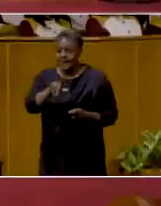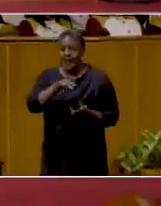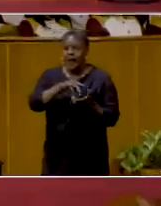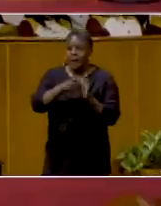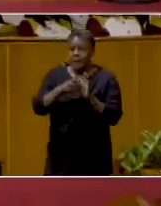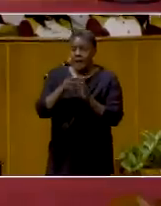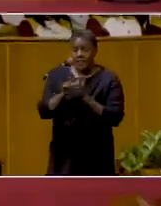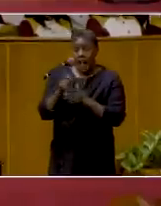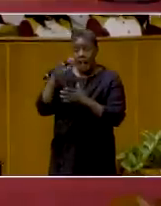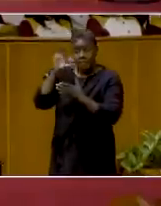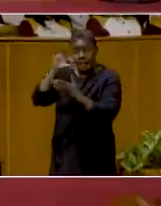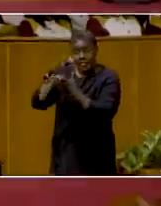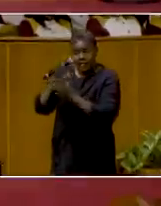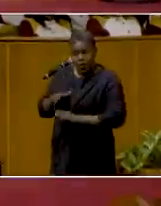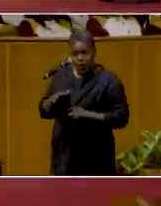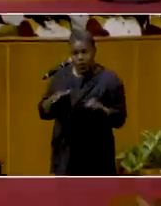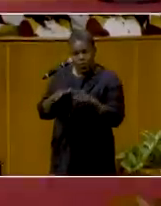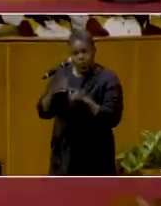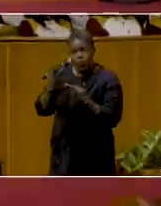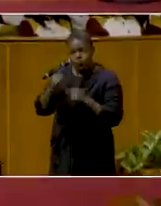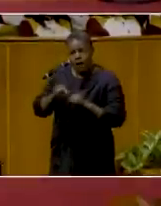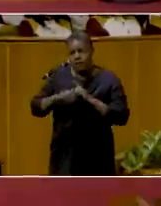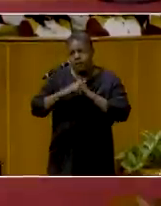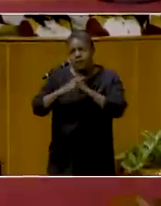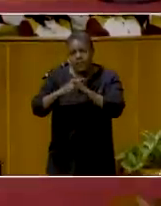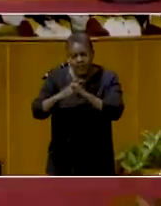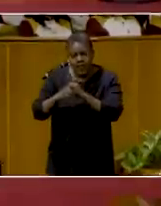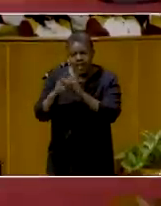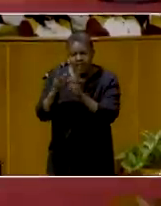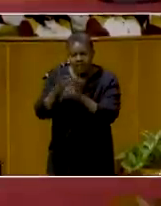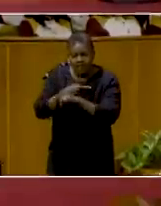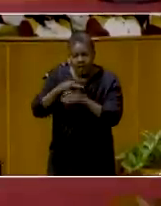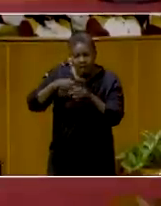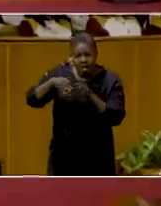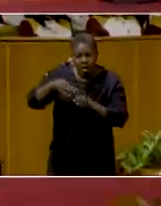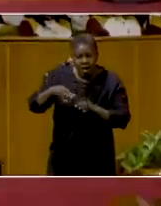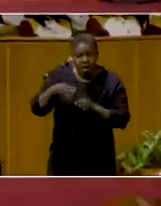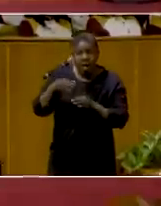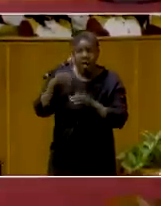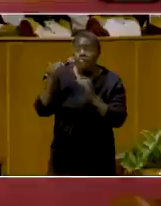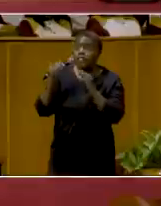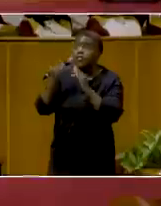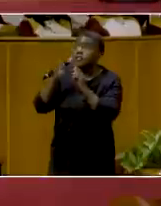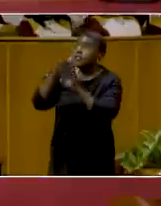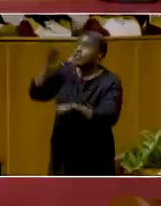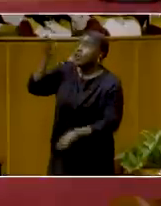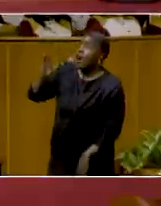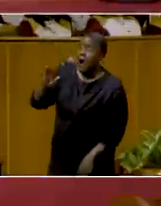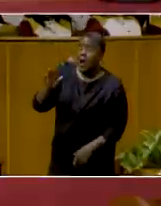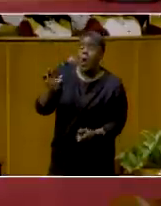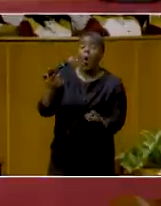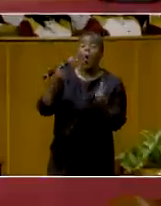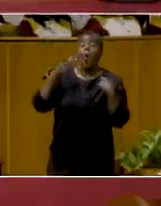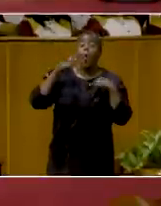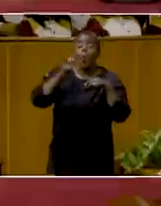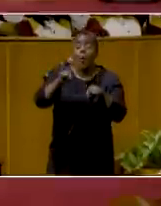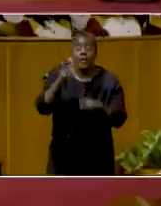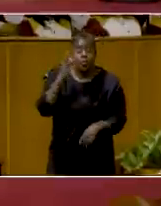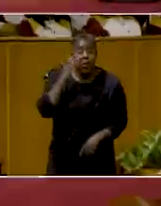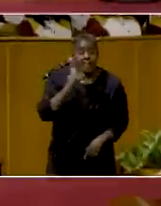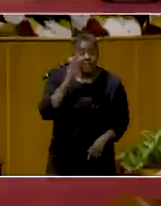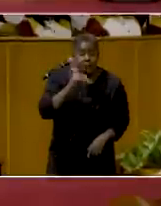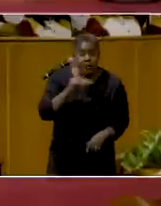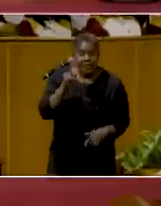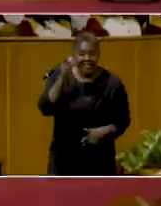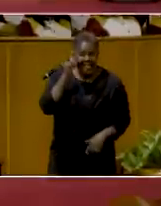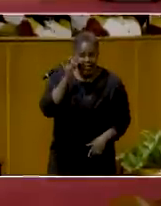believer to defend and define the holiness and justice of God in the midst of experienced